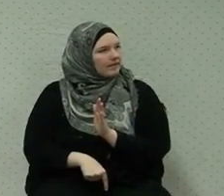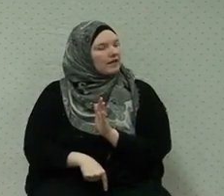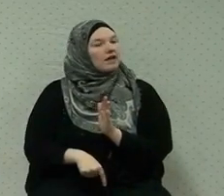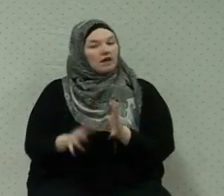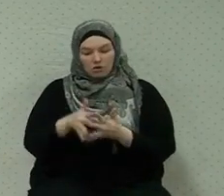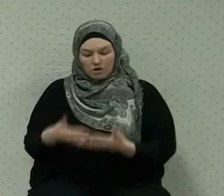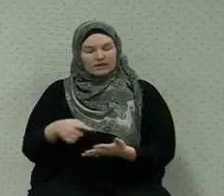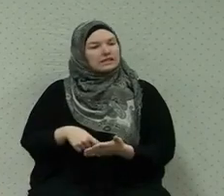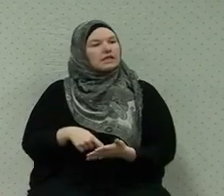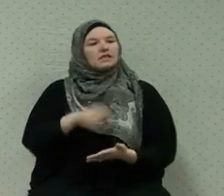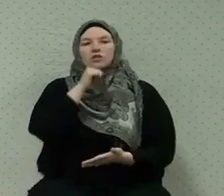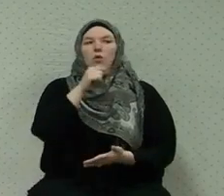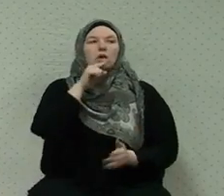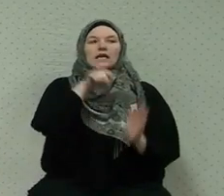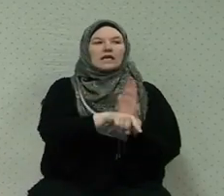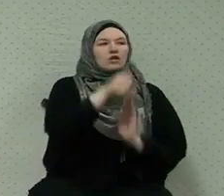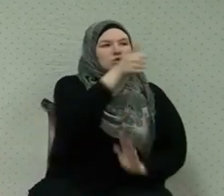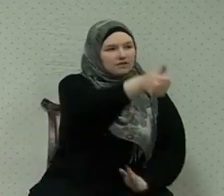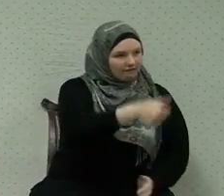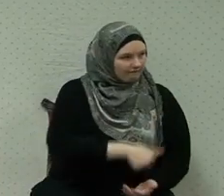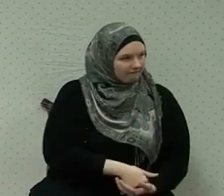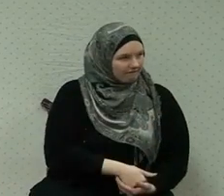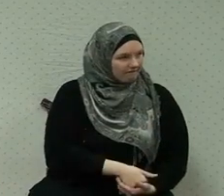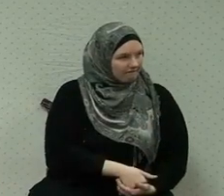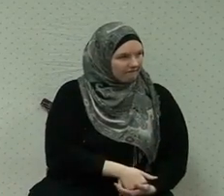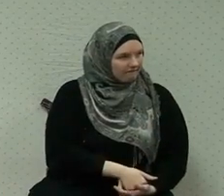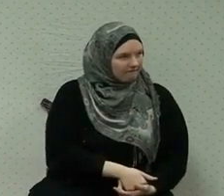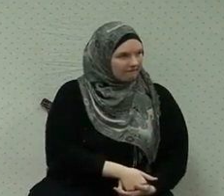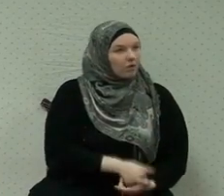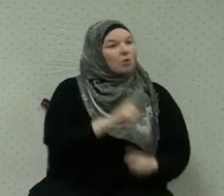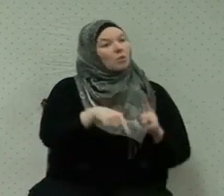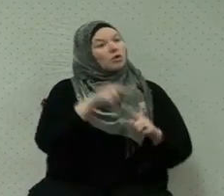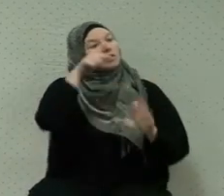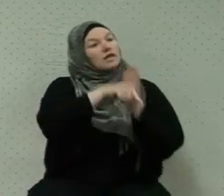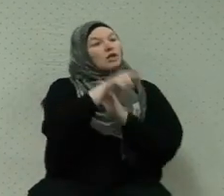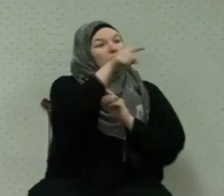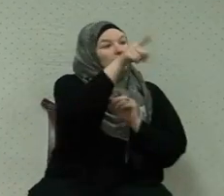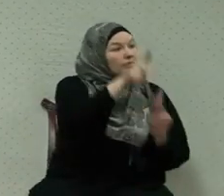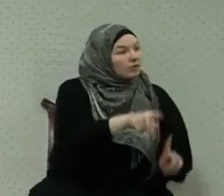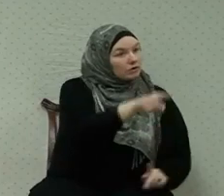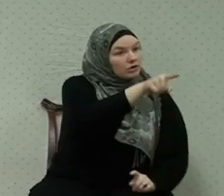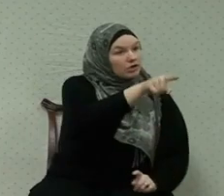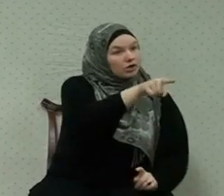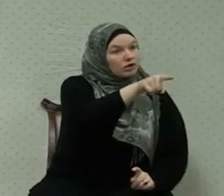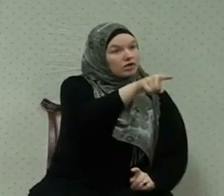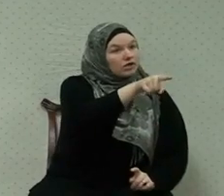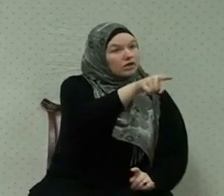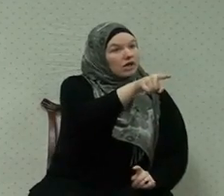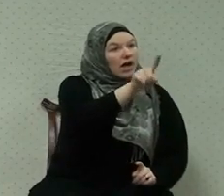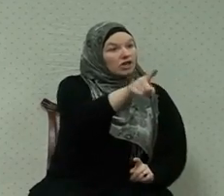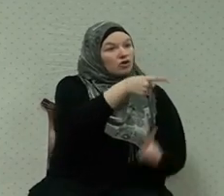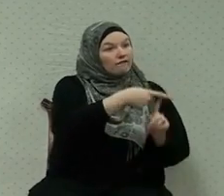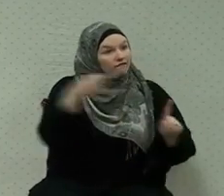yourselves. Because when you kill a person and you both come from one and the same